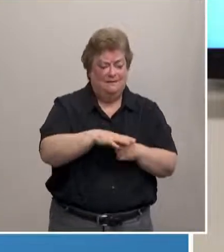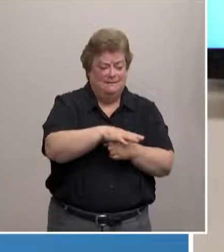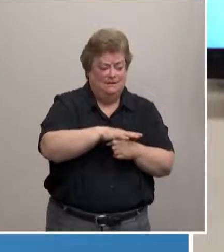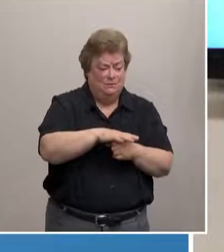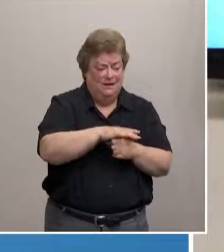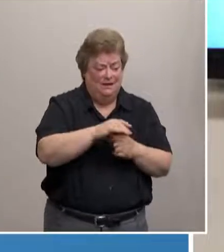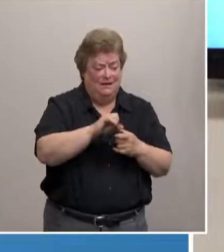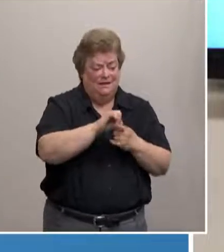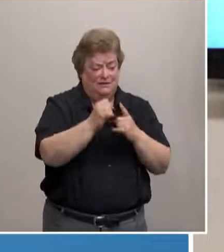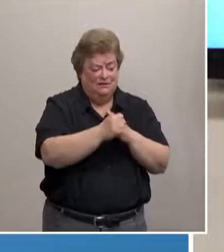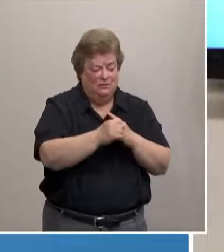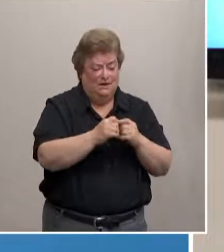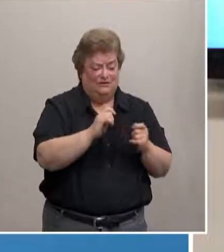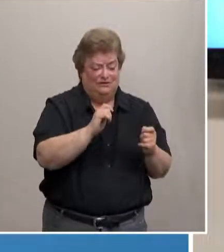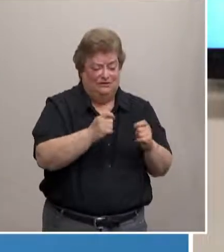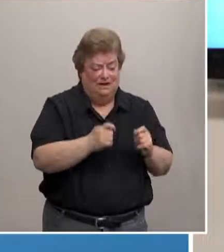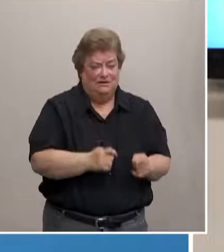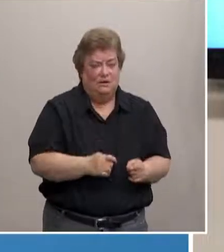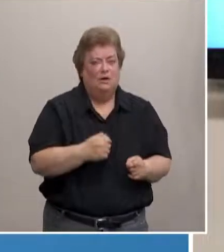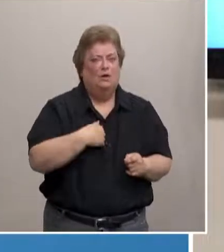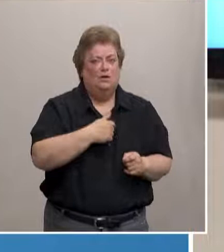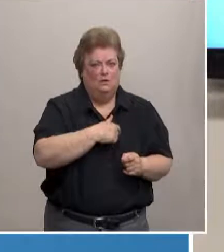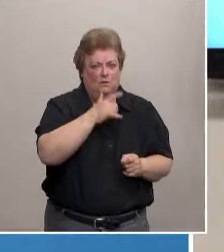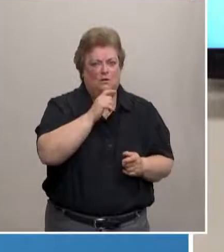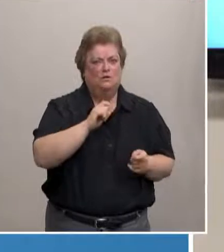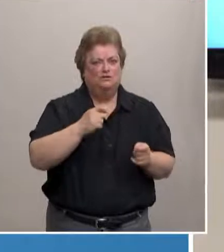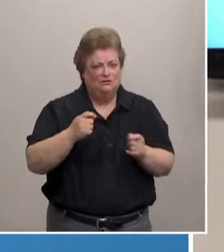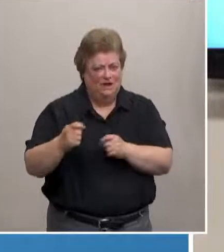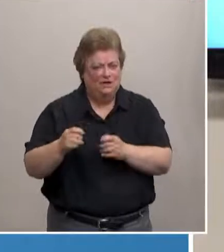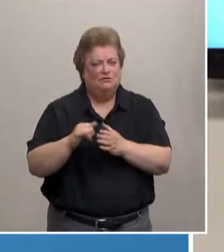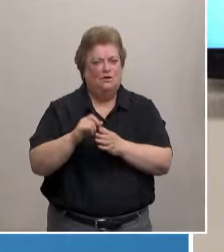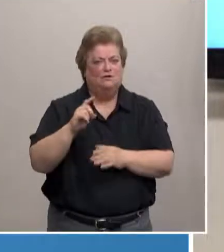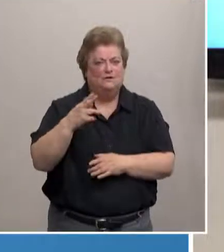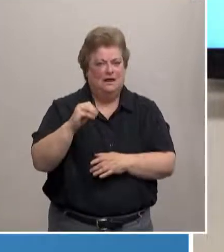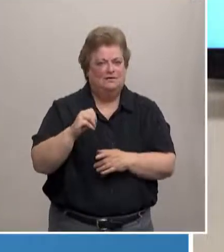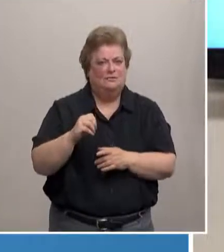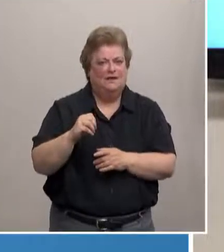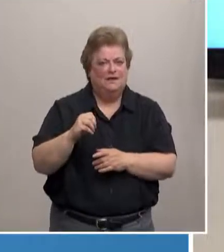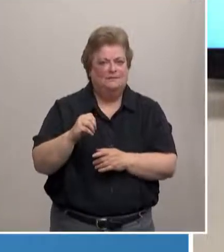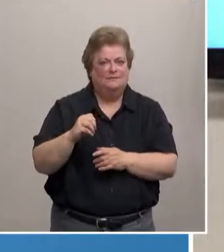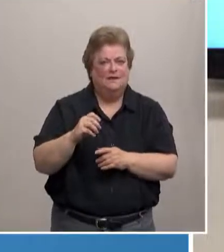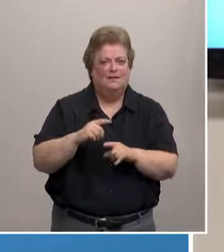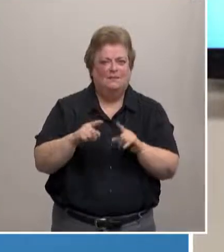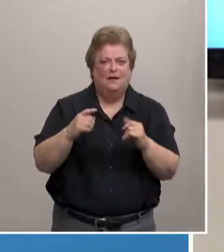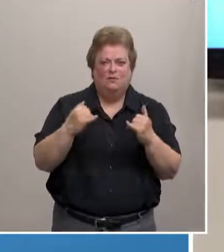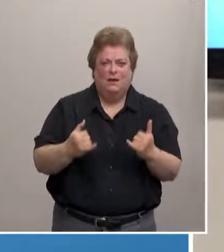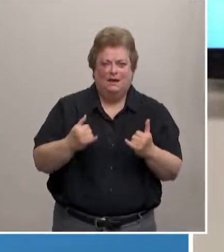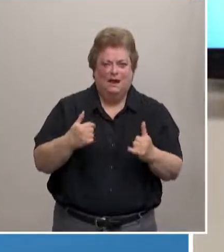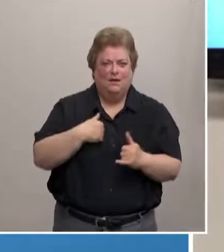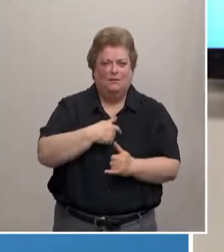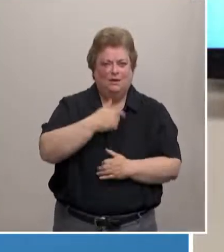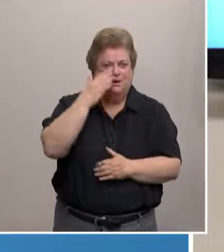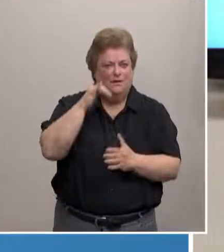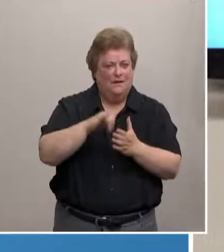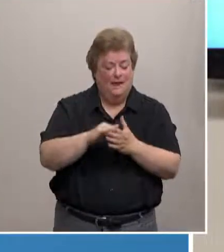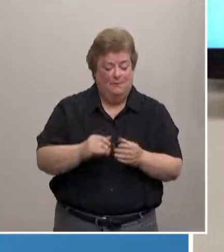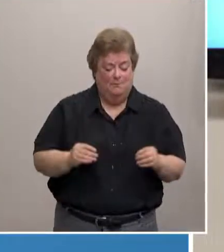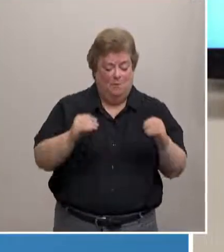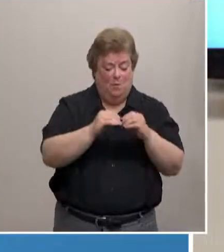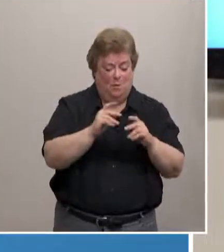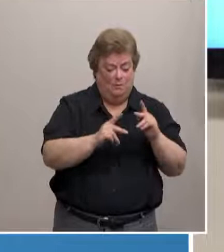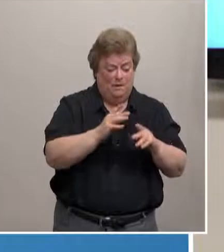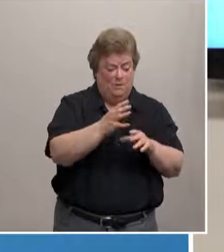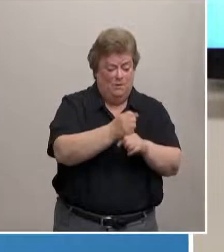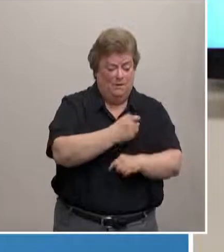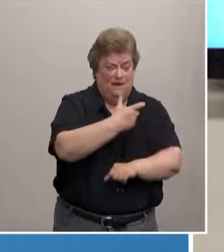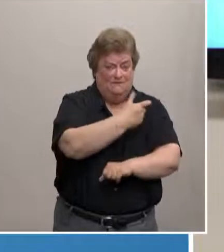current recommendations and the directed health measure and make adjustments. But we do know that having more people